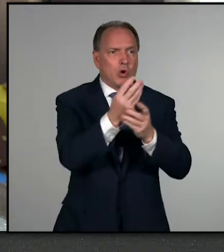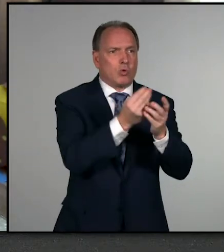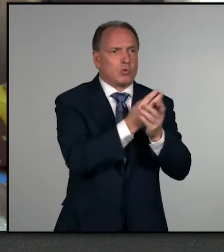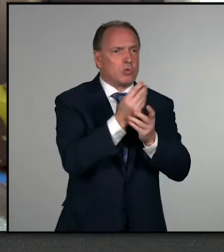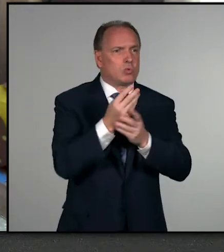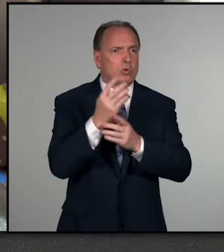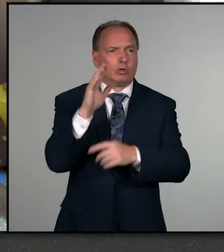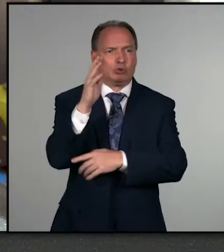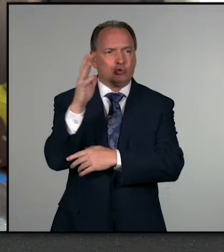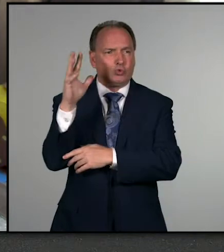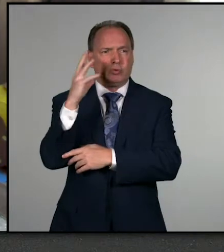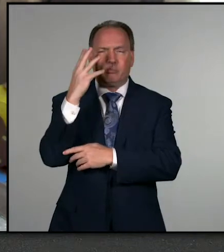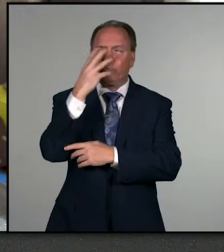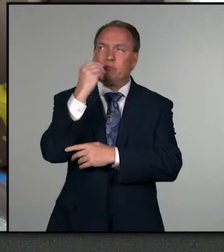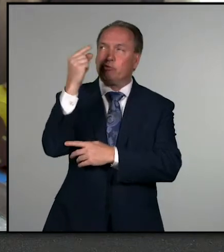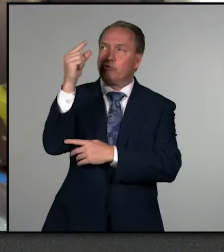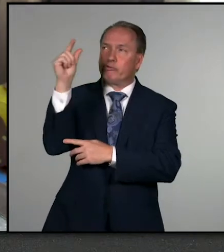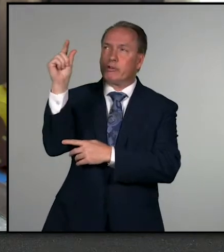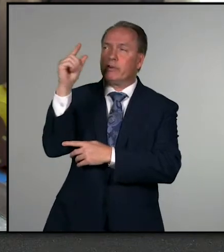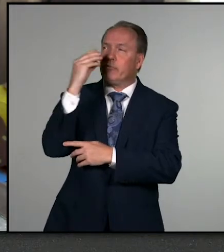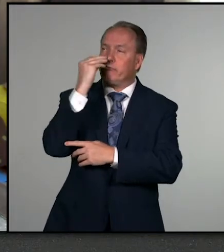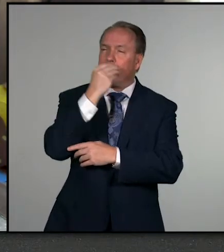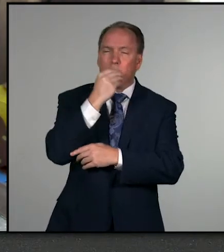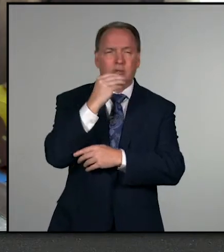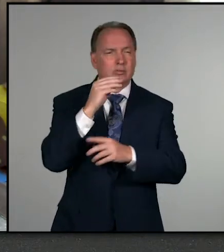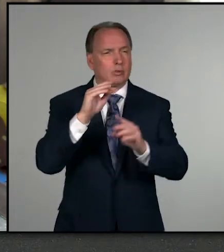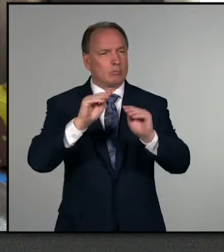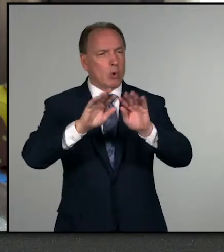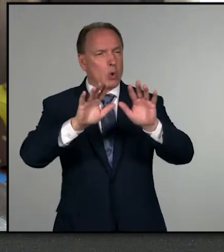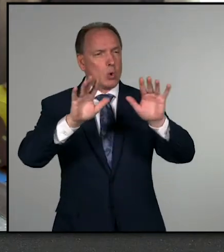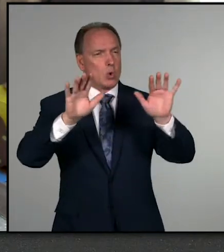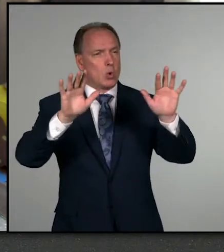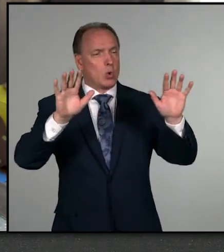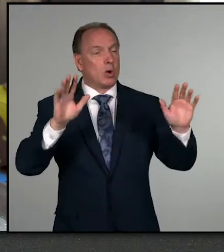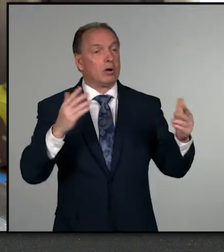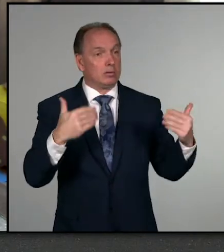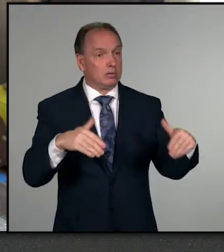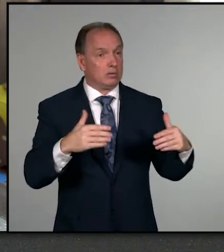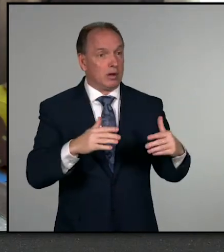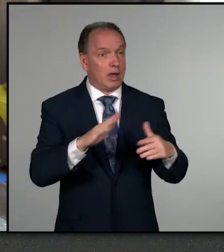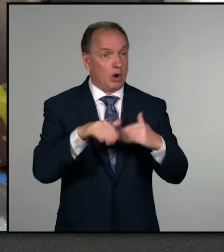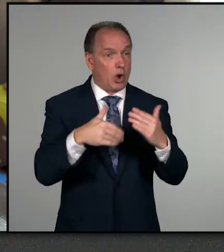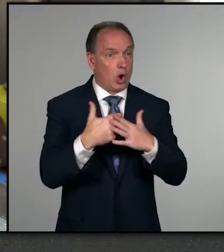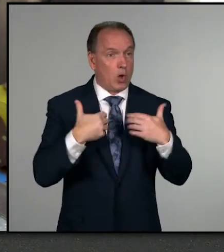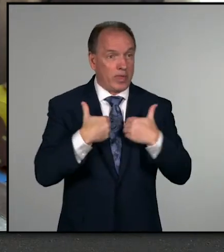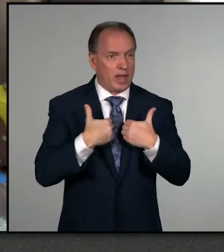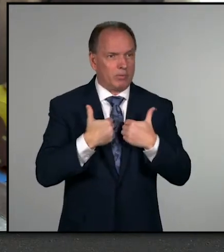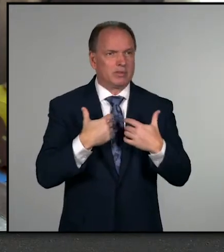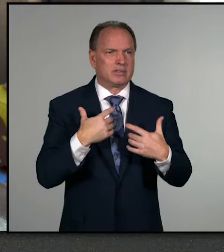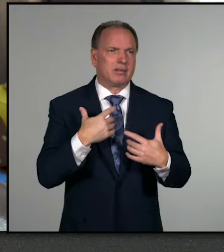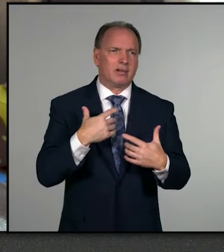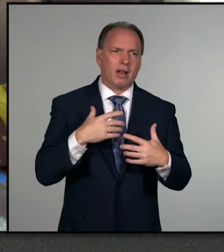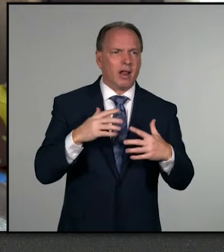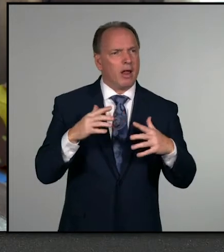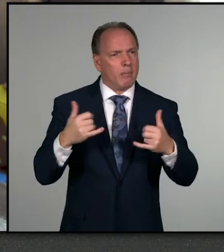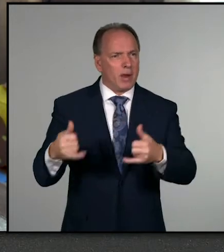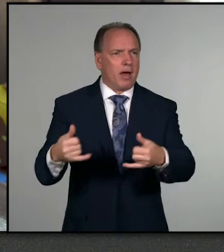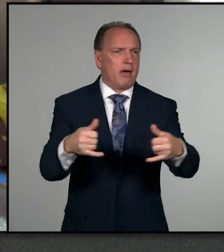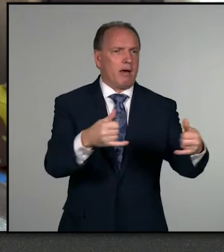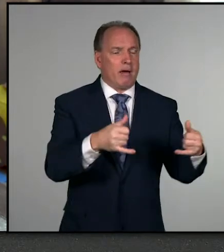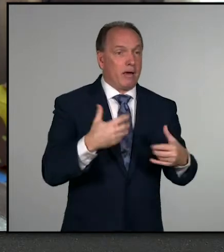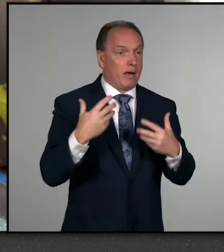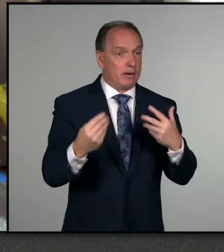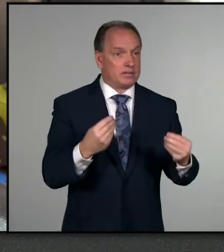bloom. The trees are beautiful green. The flowers are bright everywhere. And all the animals like to come out and